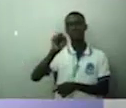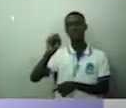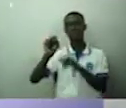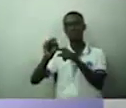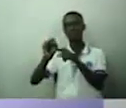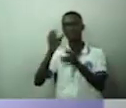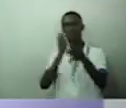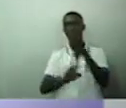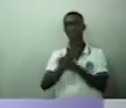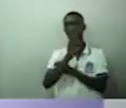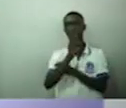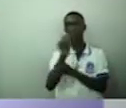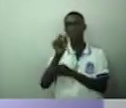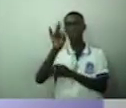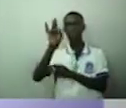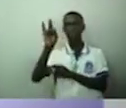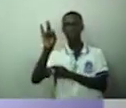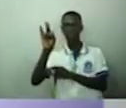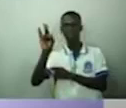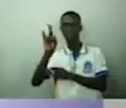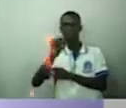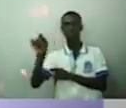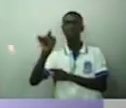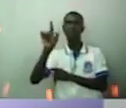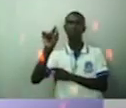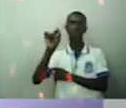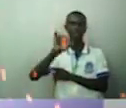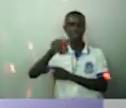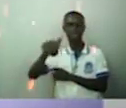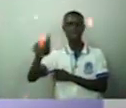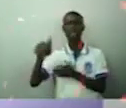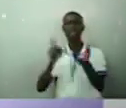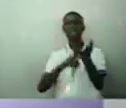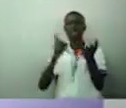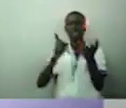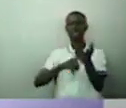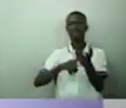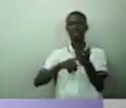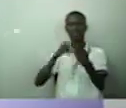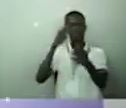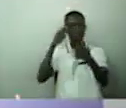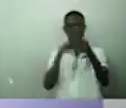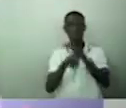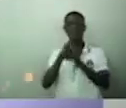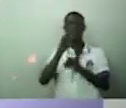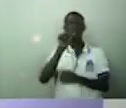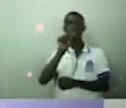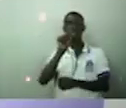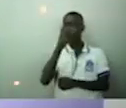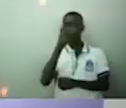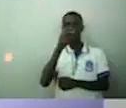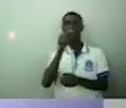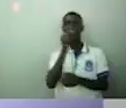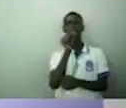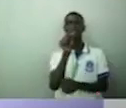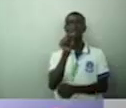17 to 20. And I'll also be engaging you on the book of Revelations, Revelation 21, verse 22 to